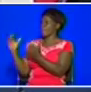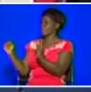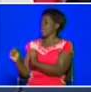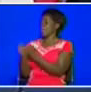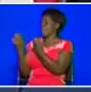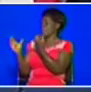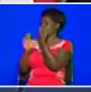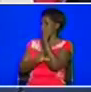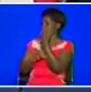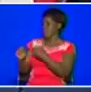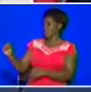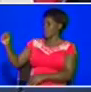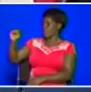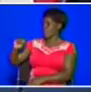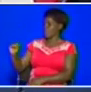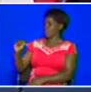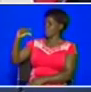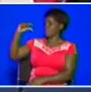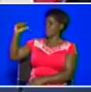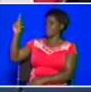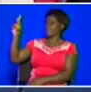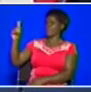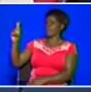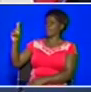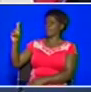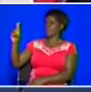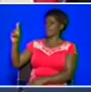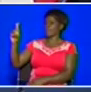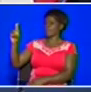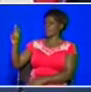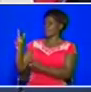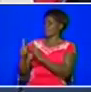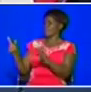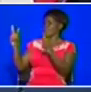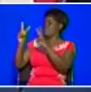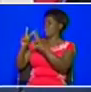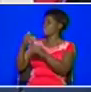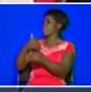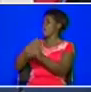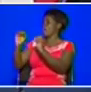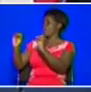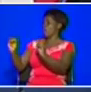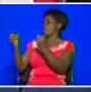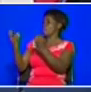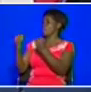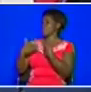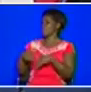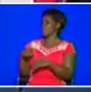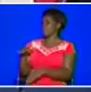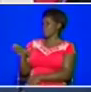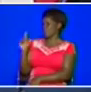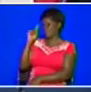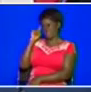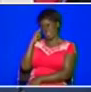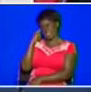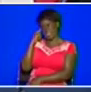now. SGR is one. You are on record, David, as saying it's not value for money. In fact, you said many people seem to be under the impression that